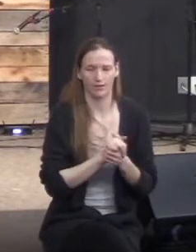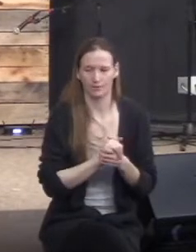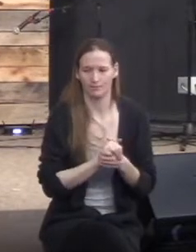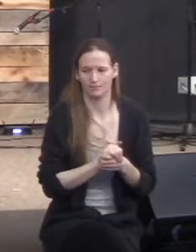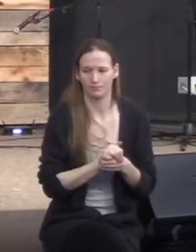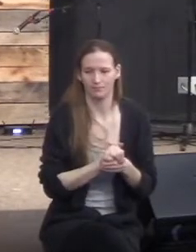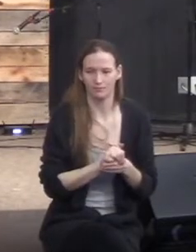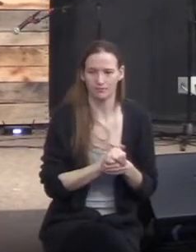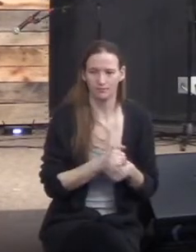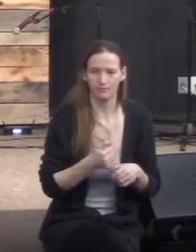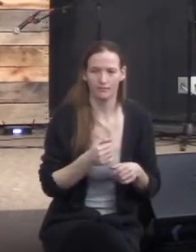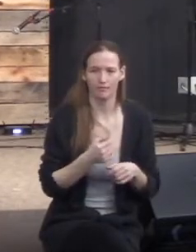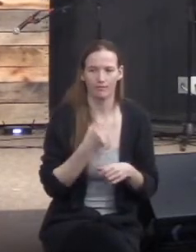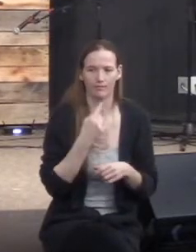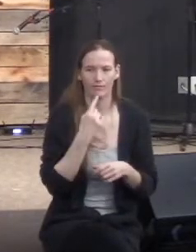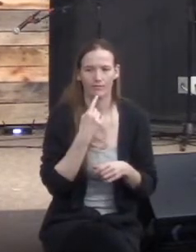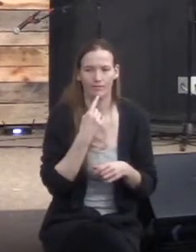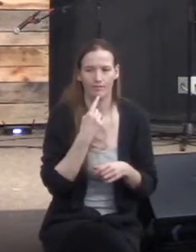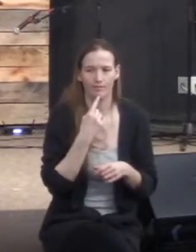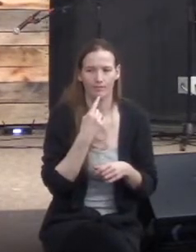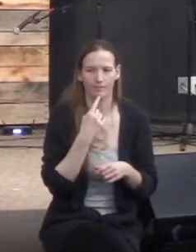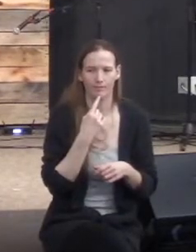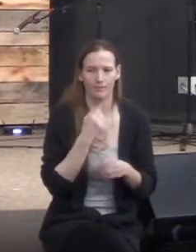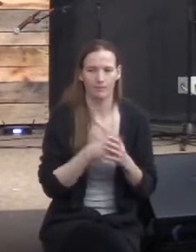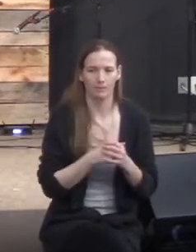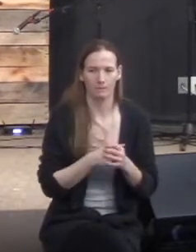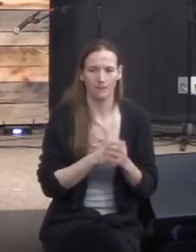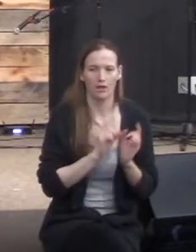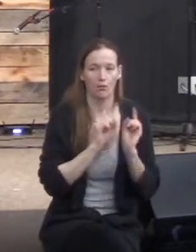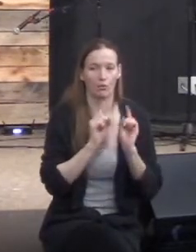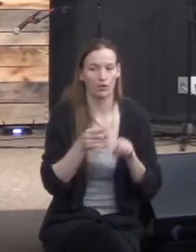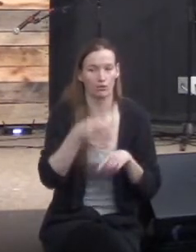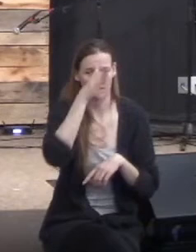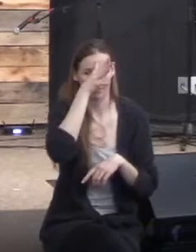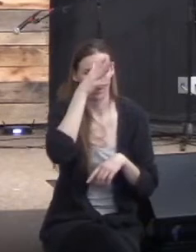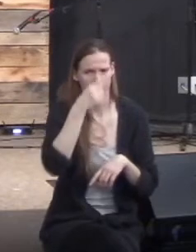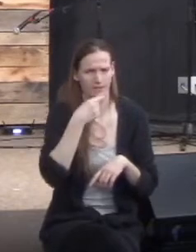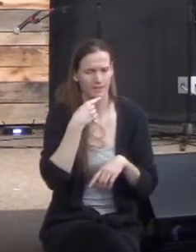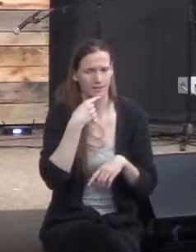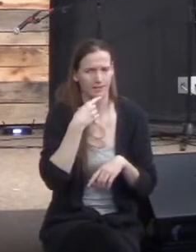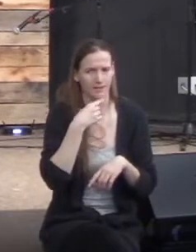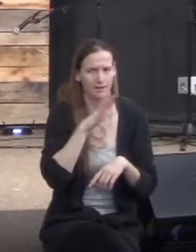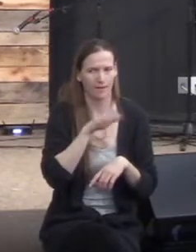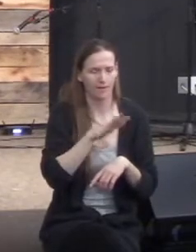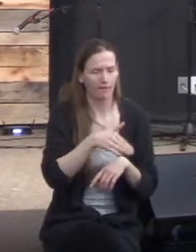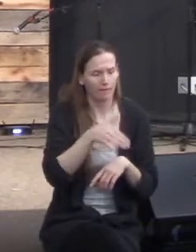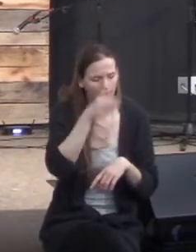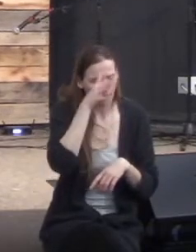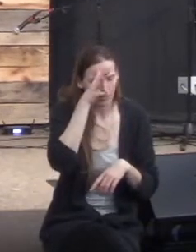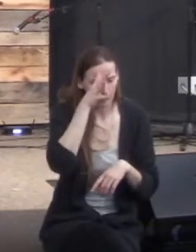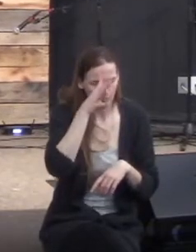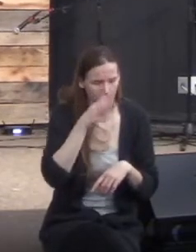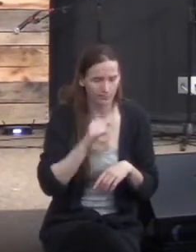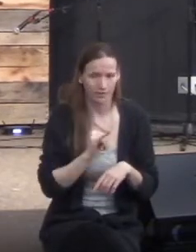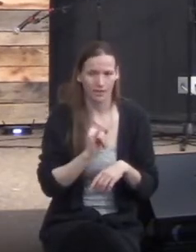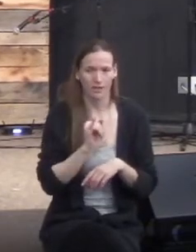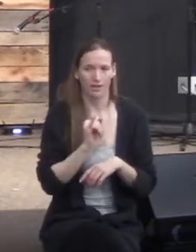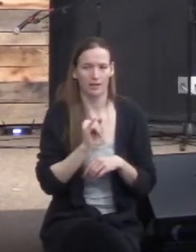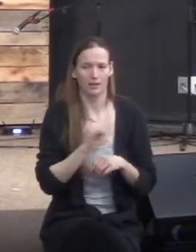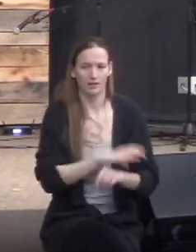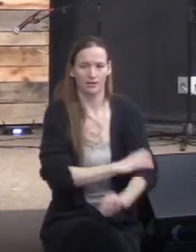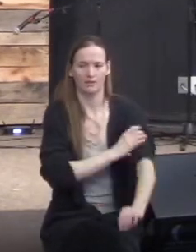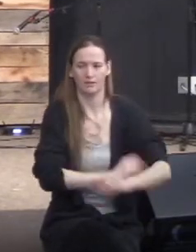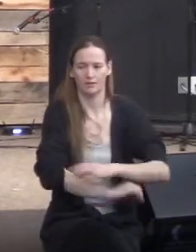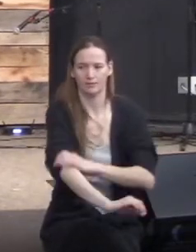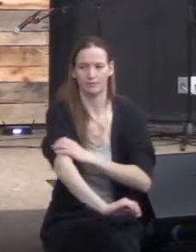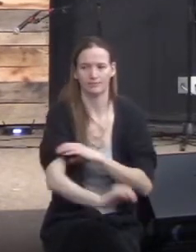father. Yes, son, he answered. Who is it? Who is it? I need you to hang on